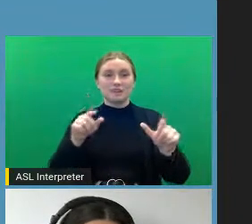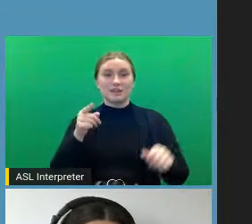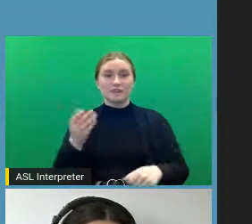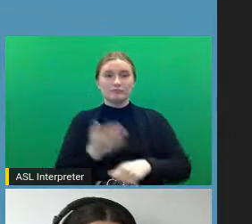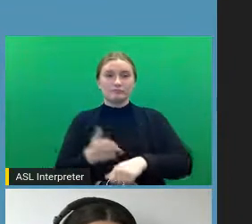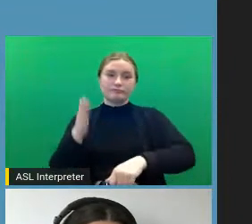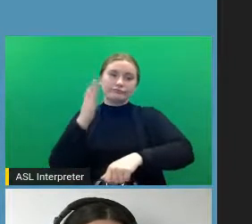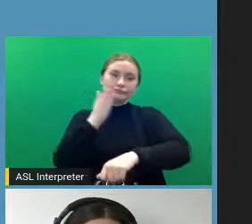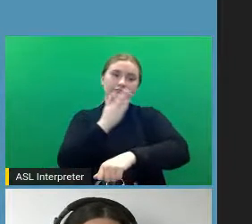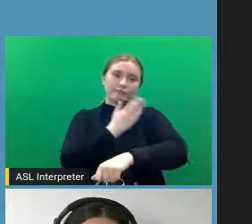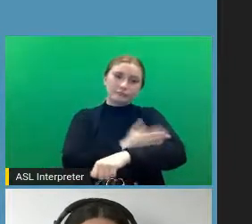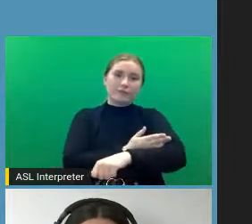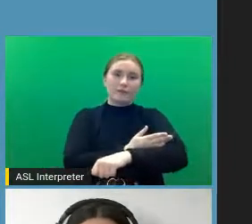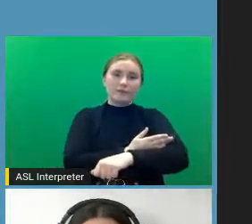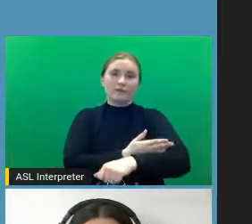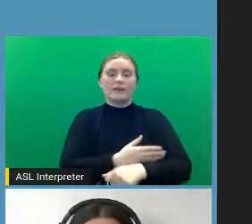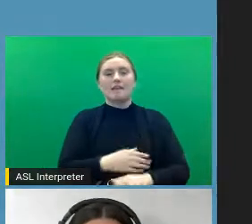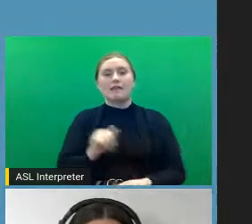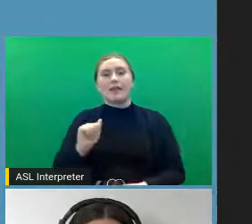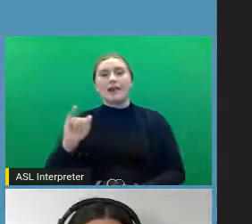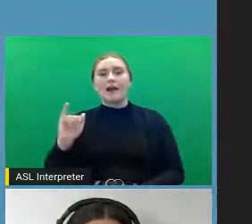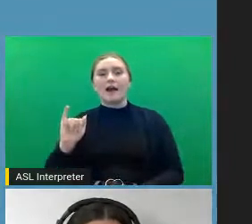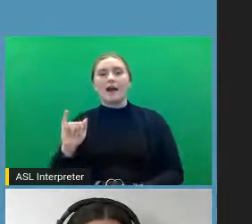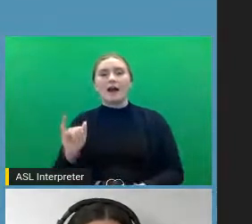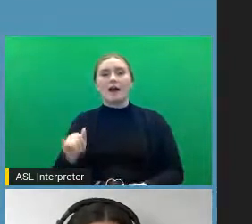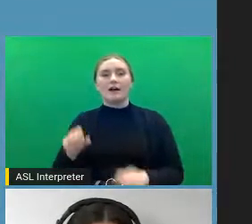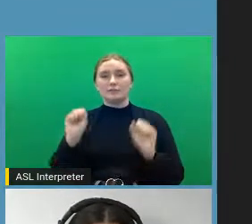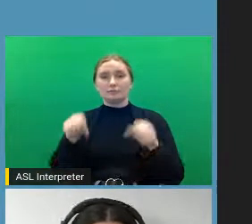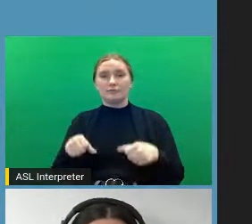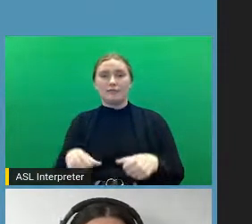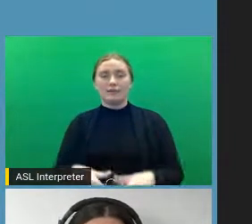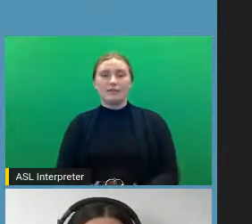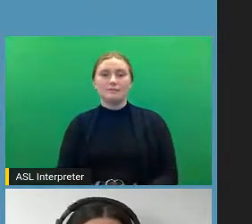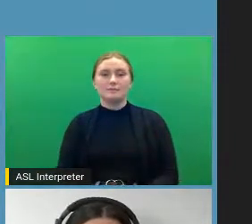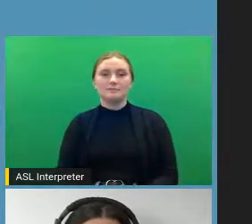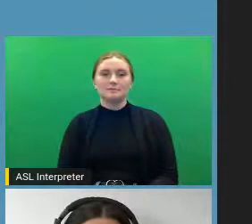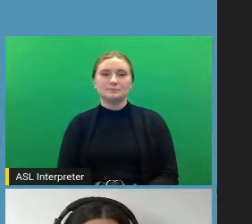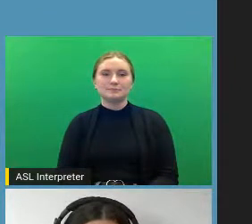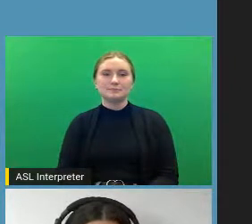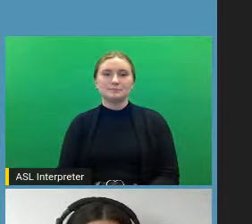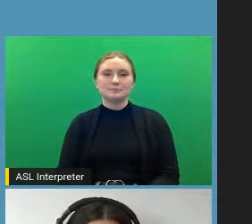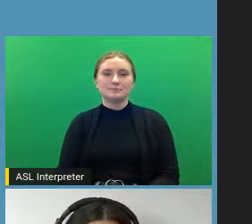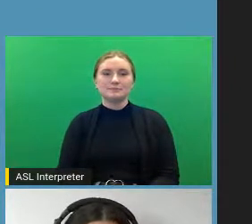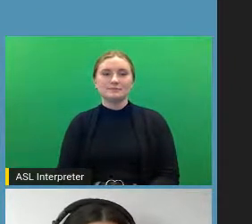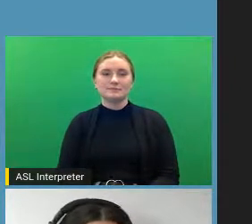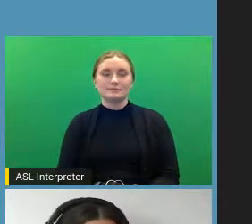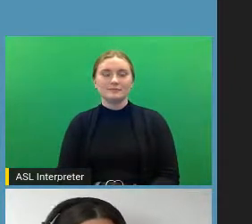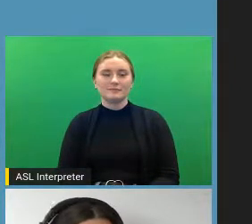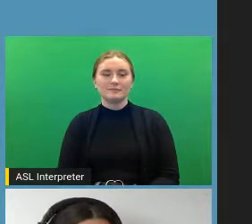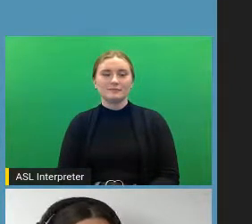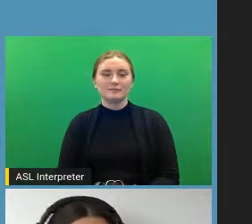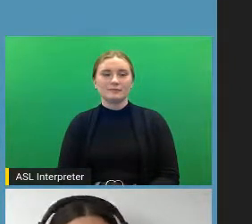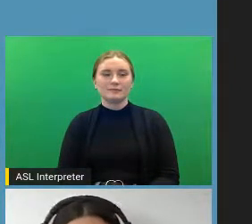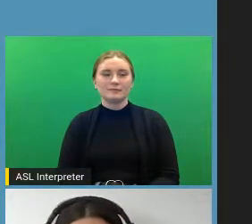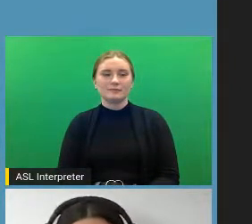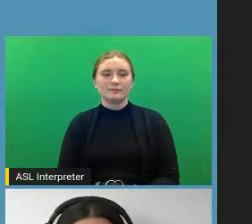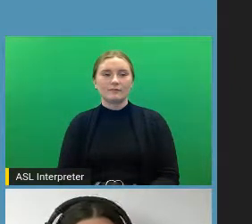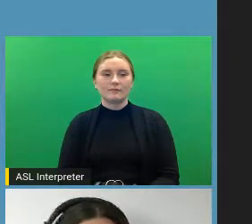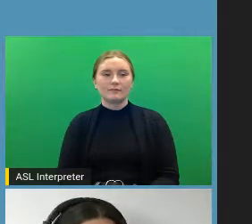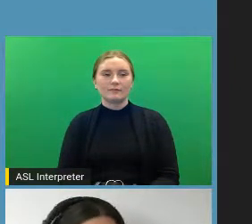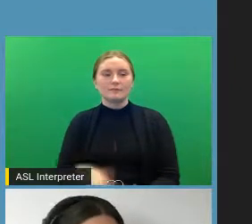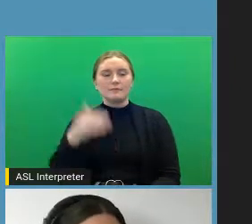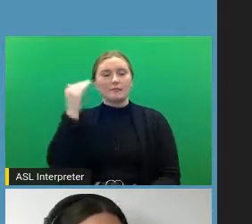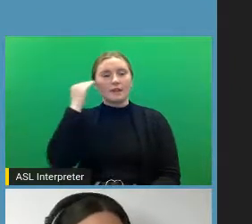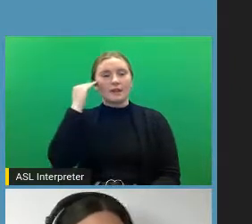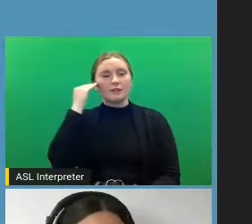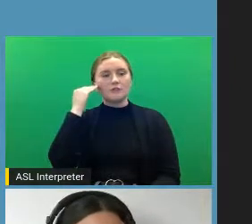the AI's capacity. I had assumed that I had seeded Otter. You can also seed with a glossary of terms. So if you have a very technical